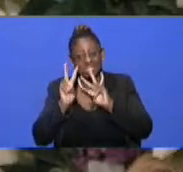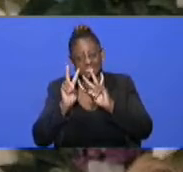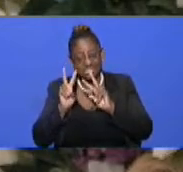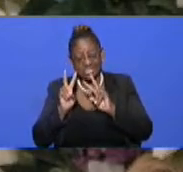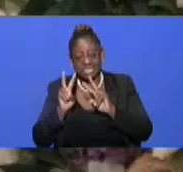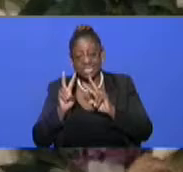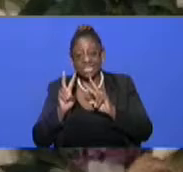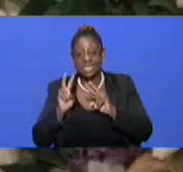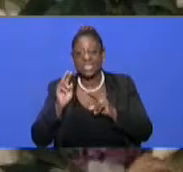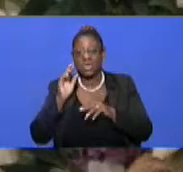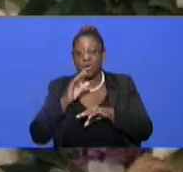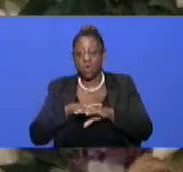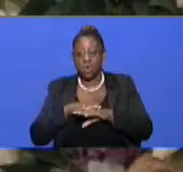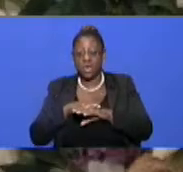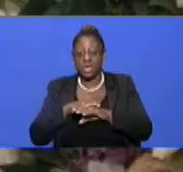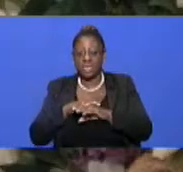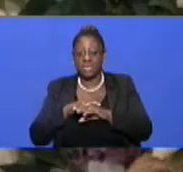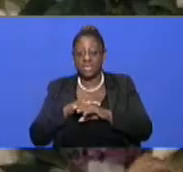on social media